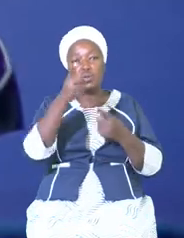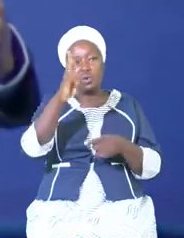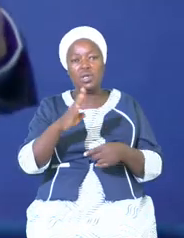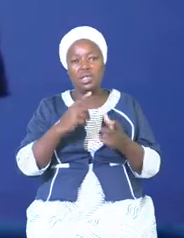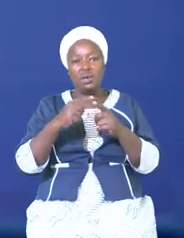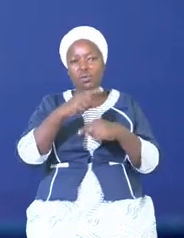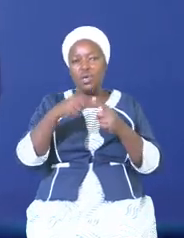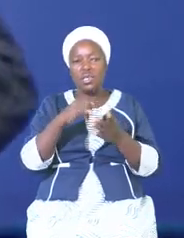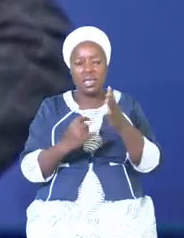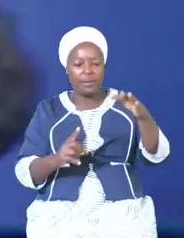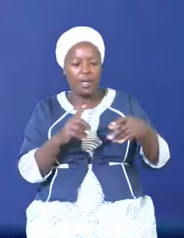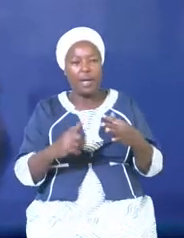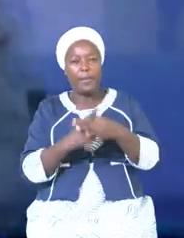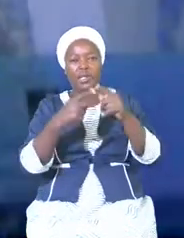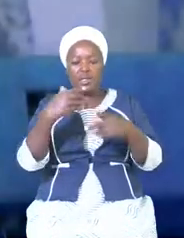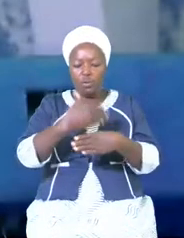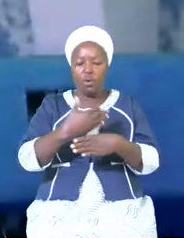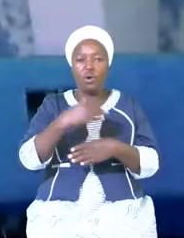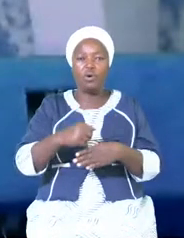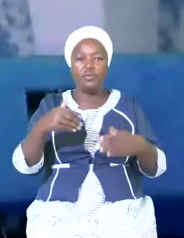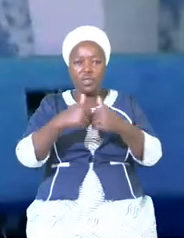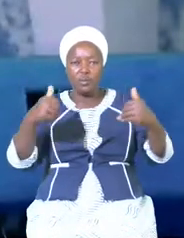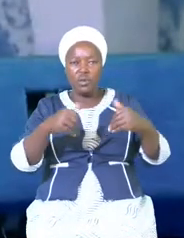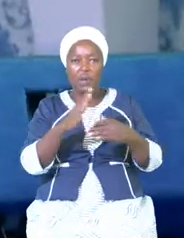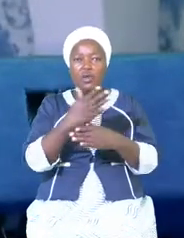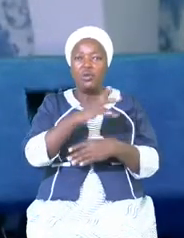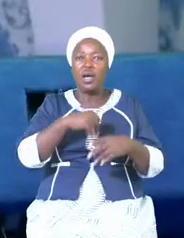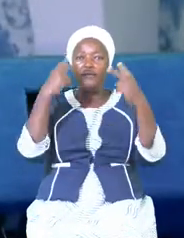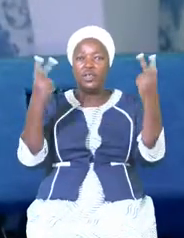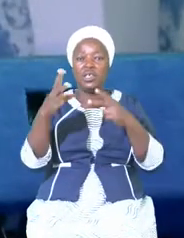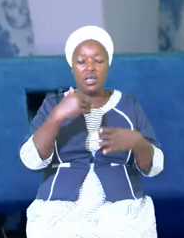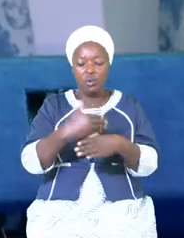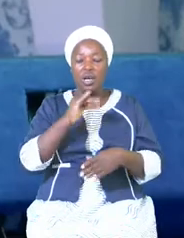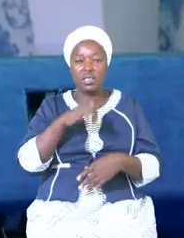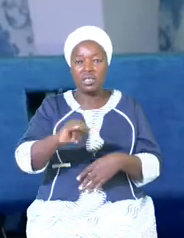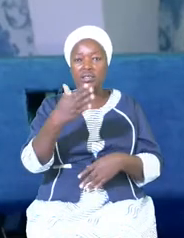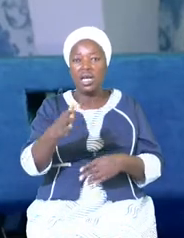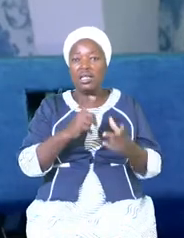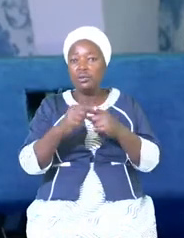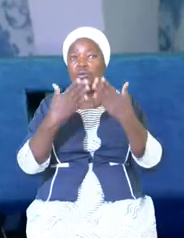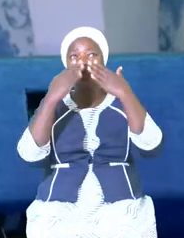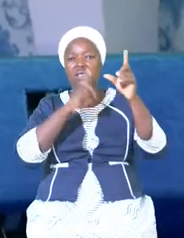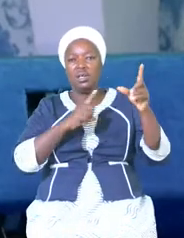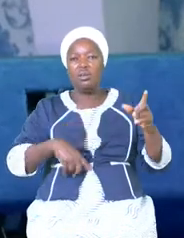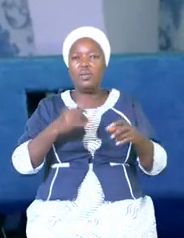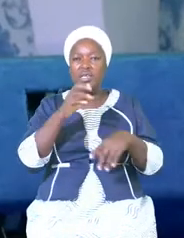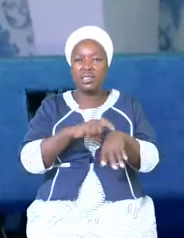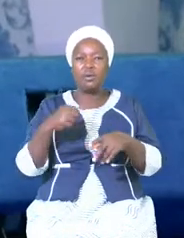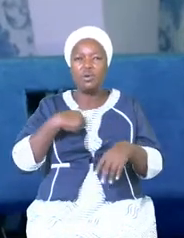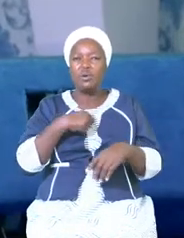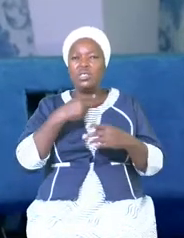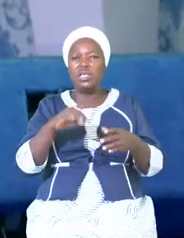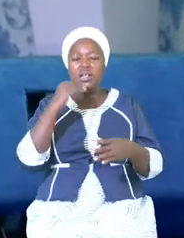demarcation between you and victory, the walls are still there, and you thank the Lord, by the time we say the final